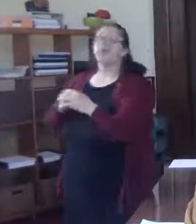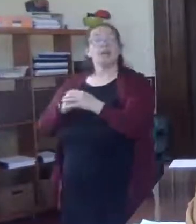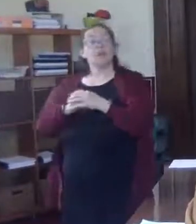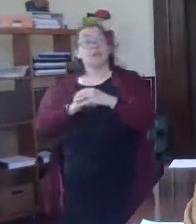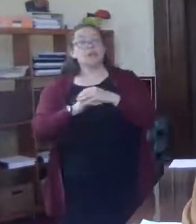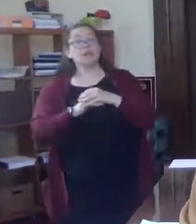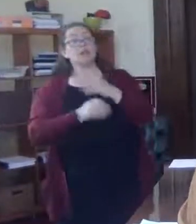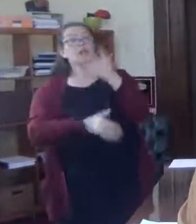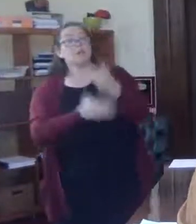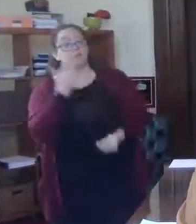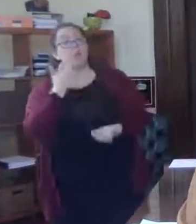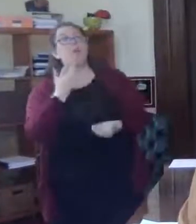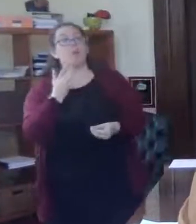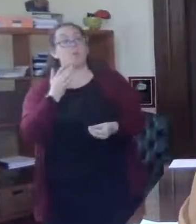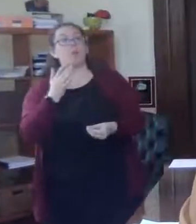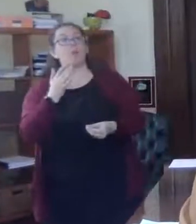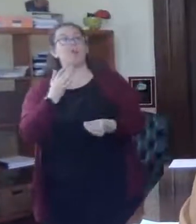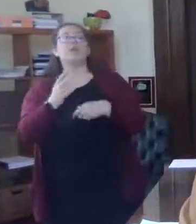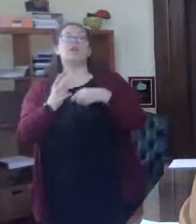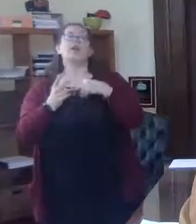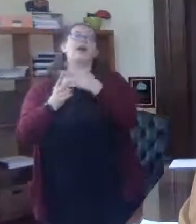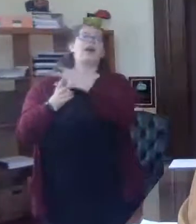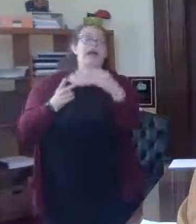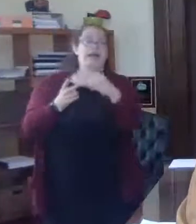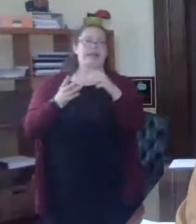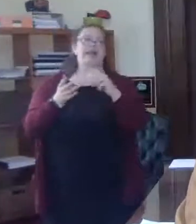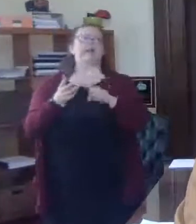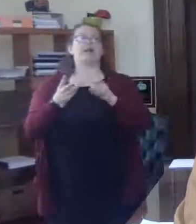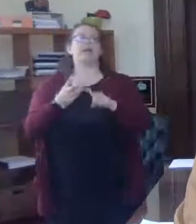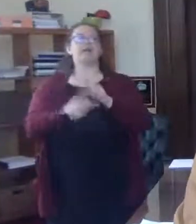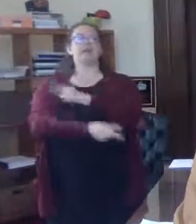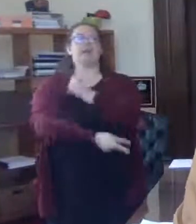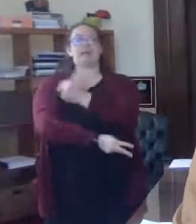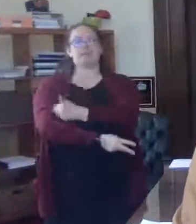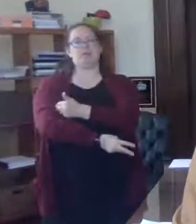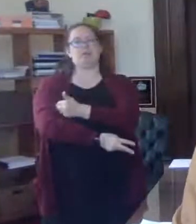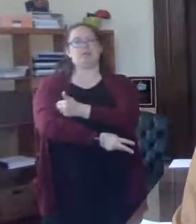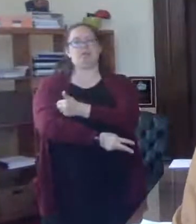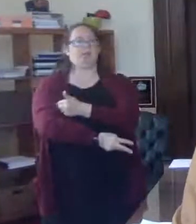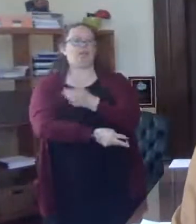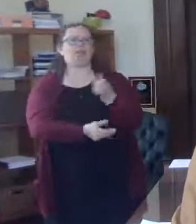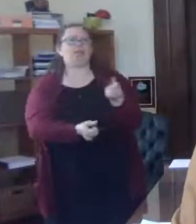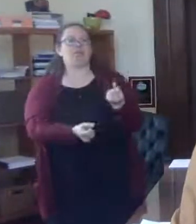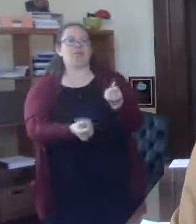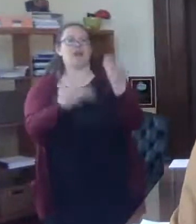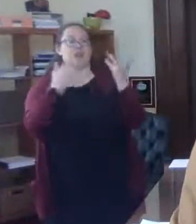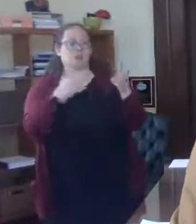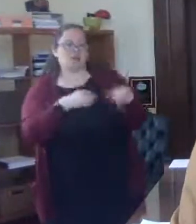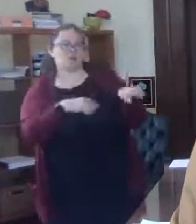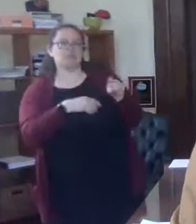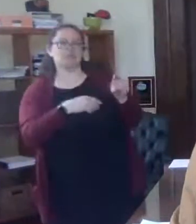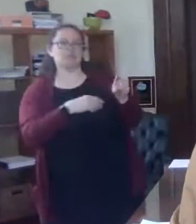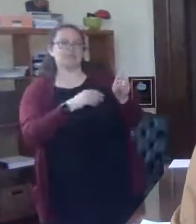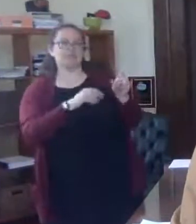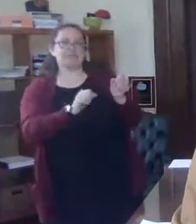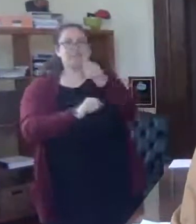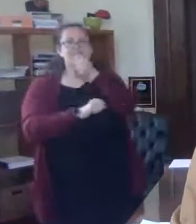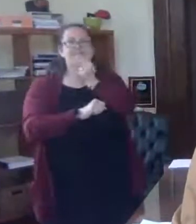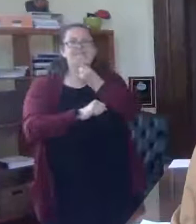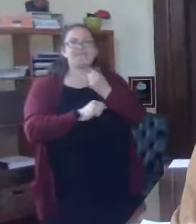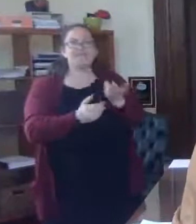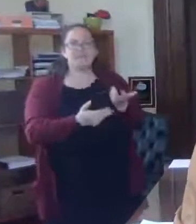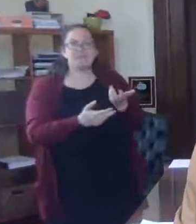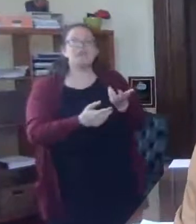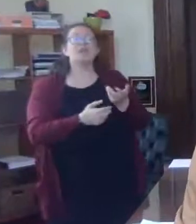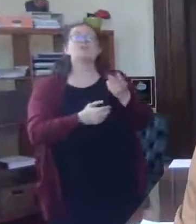both, and as well as hospital capacity. So it is seeing a downward trajectory on the number of